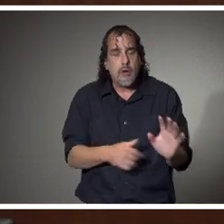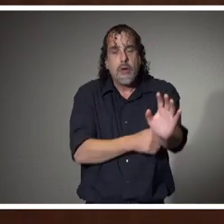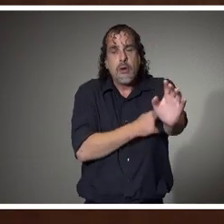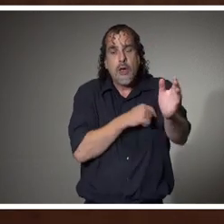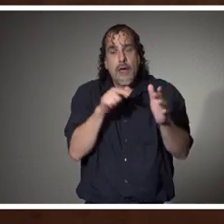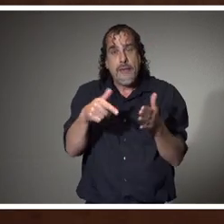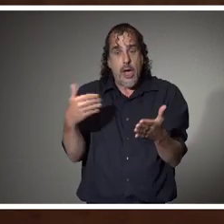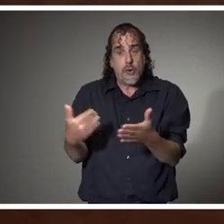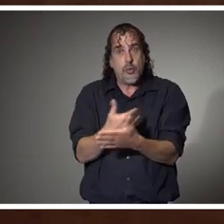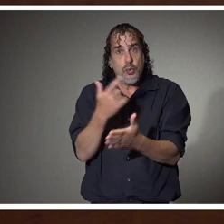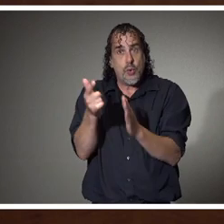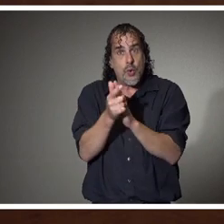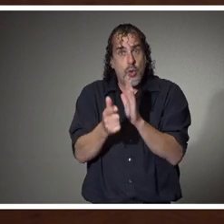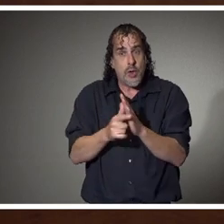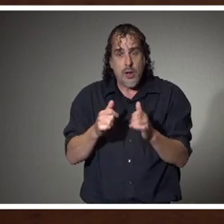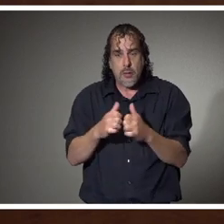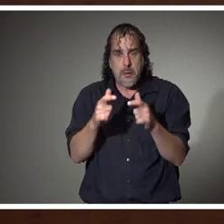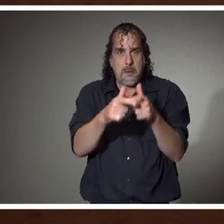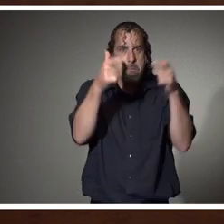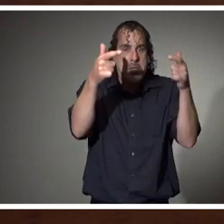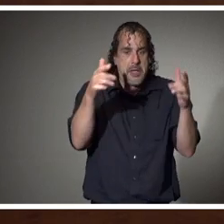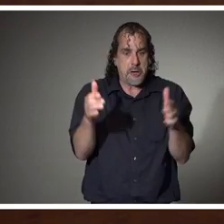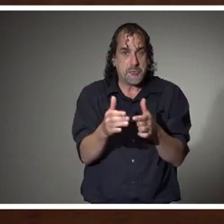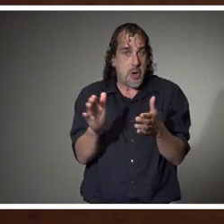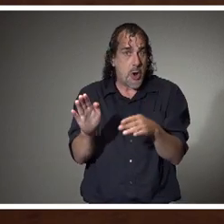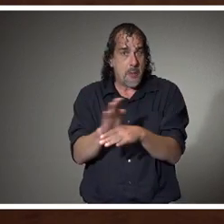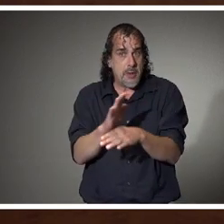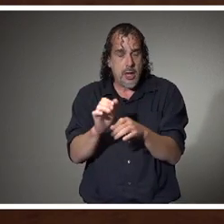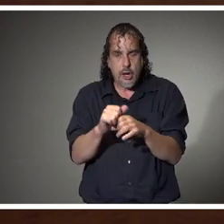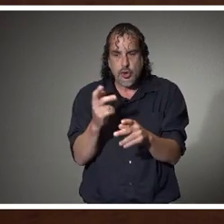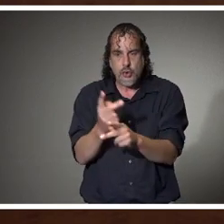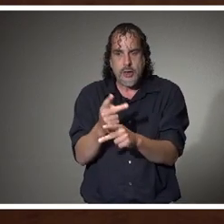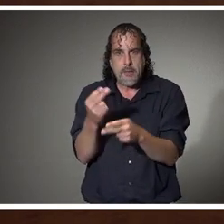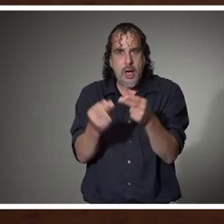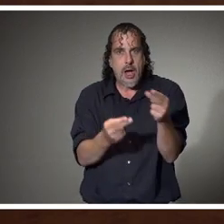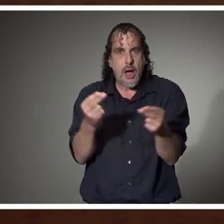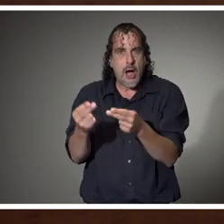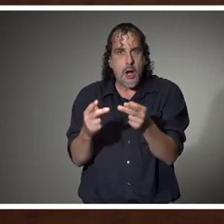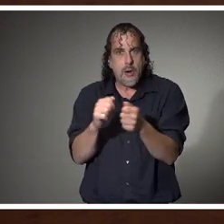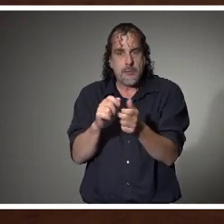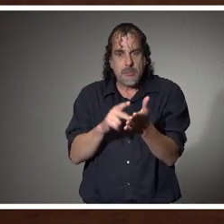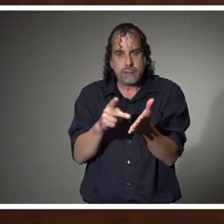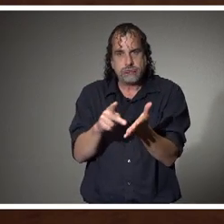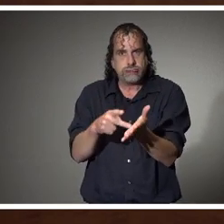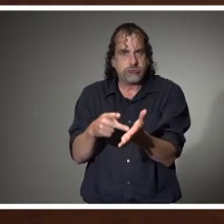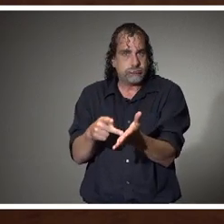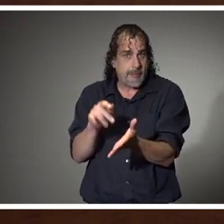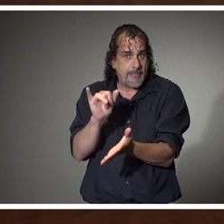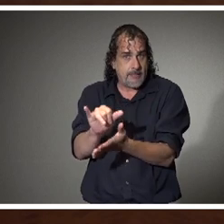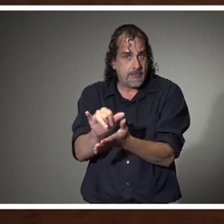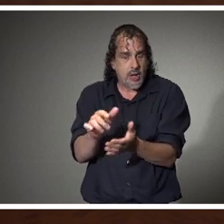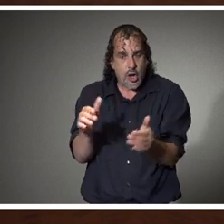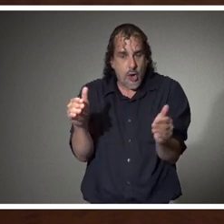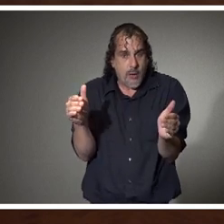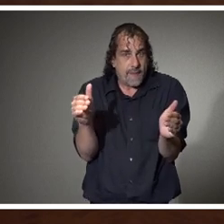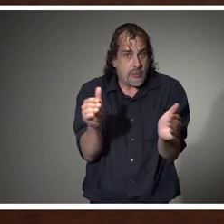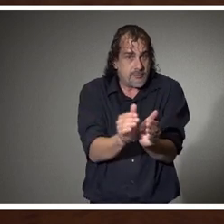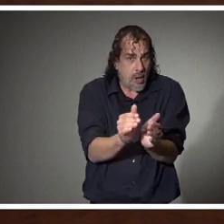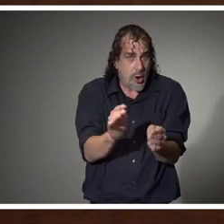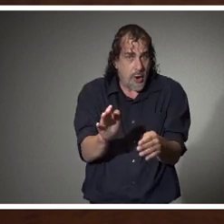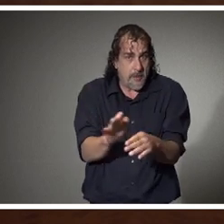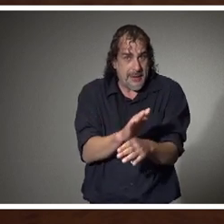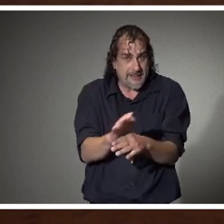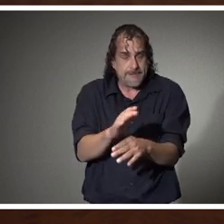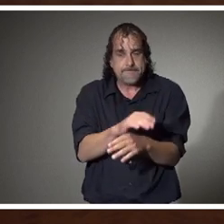giving businesses, large and small, resources to keep workers on the payroll. For small businesses,